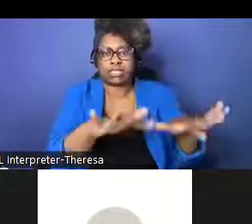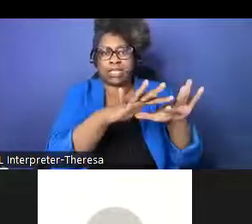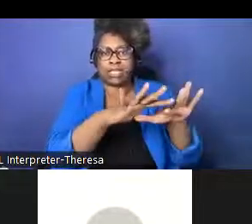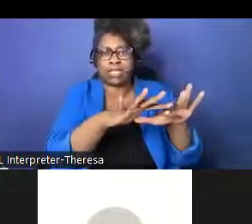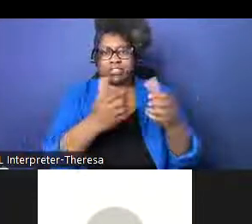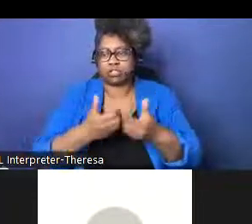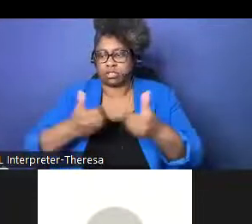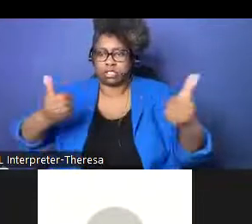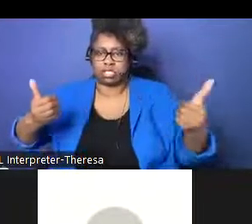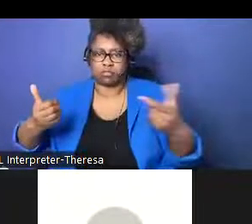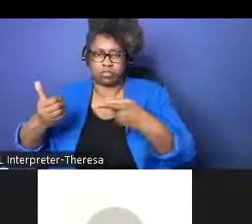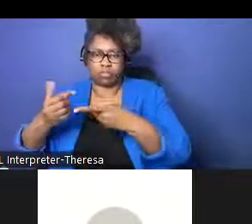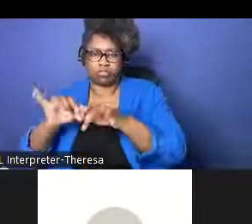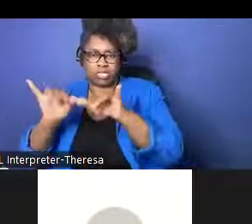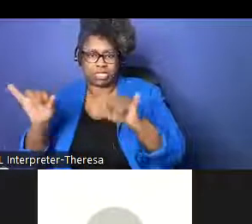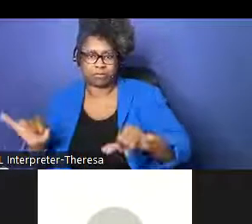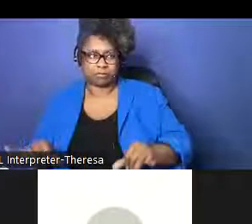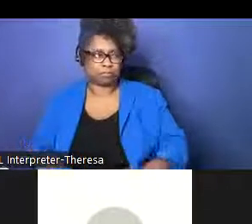system.